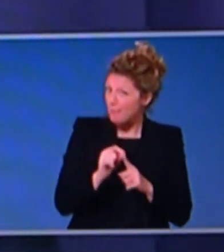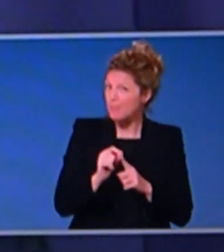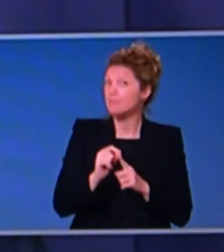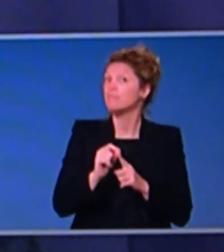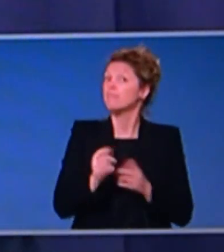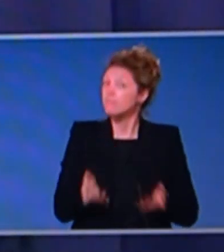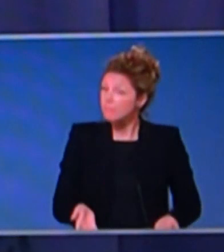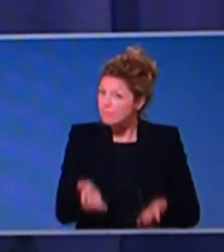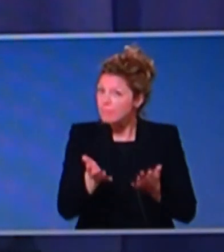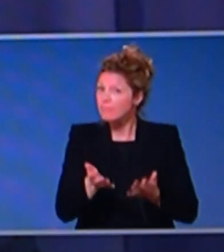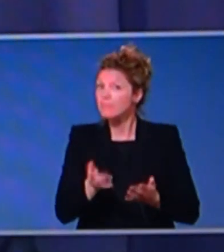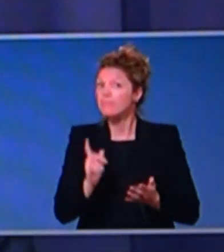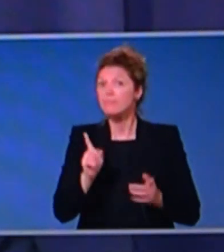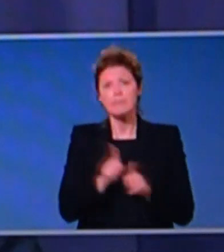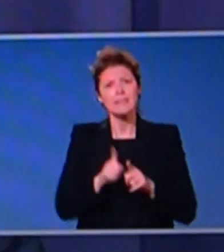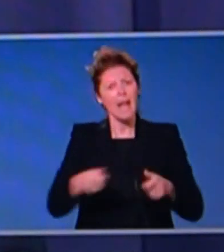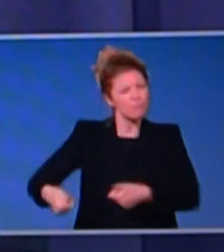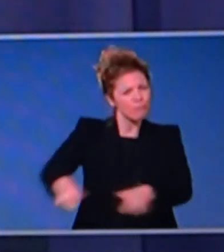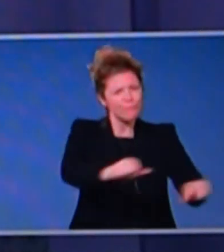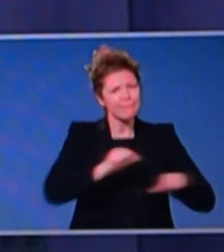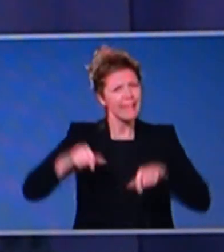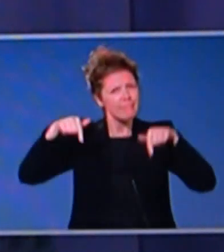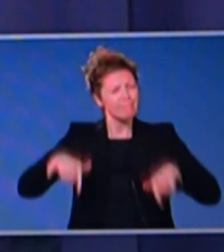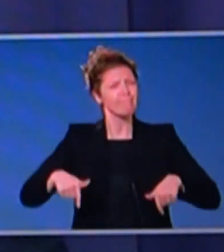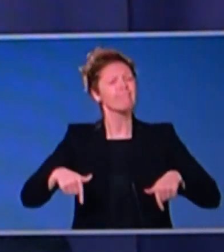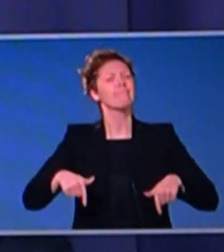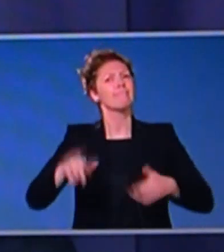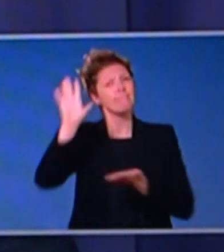app. Put your sunscreen on equivalent. Download that app,